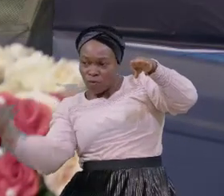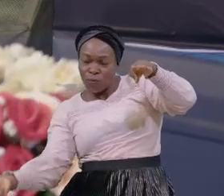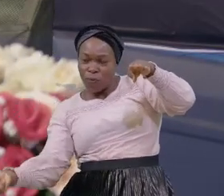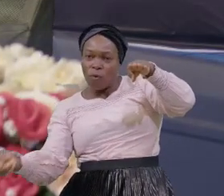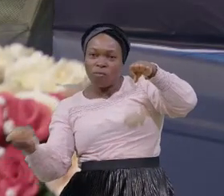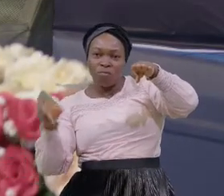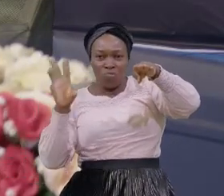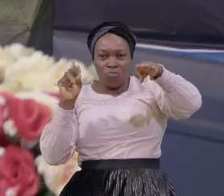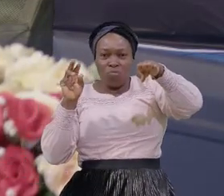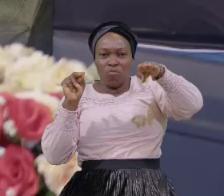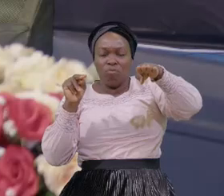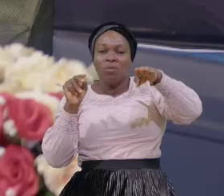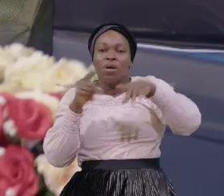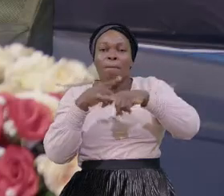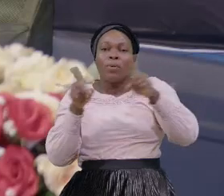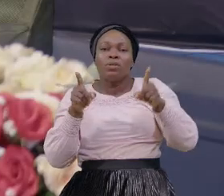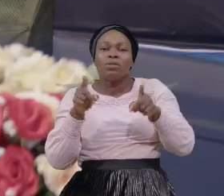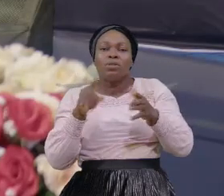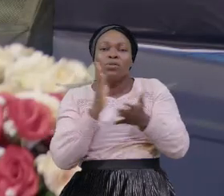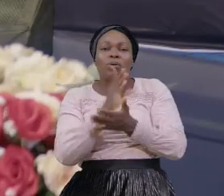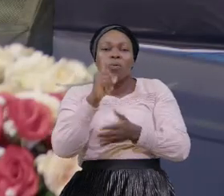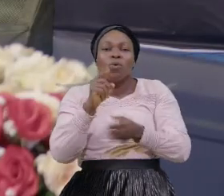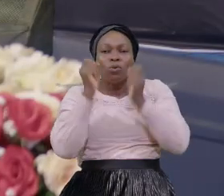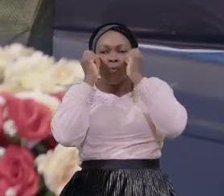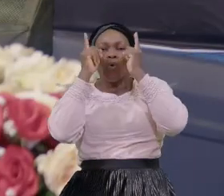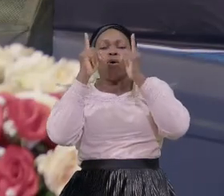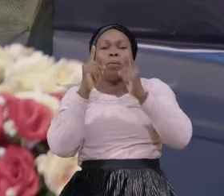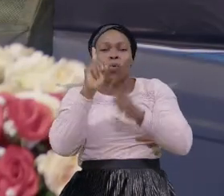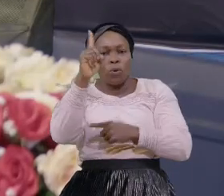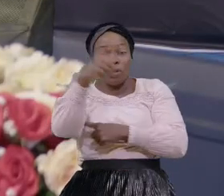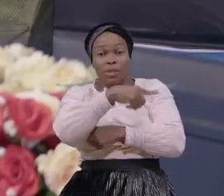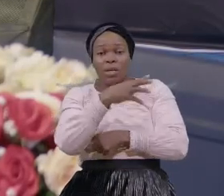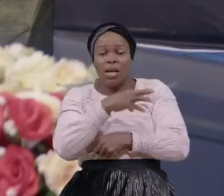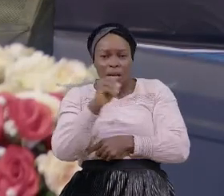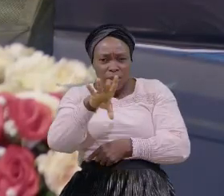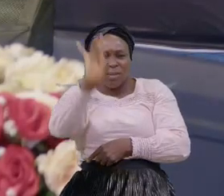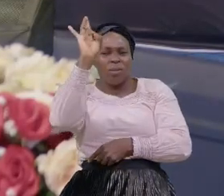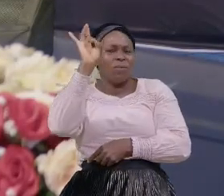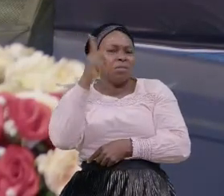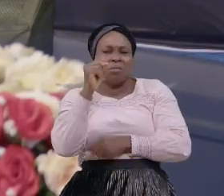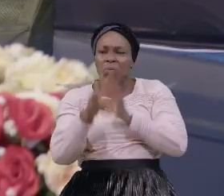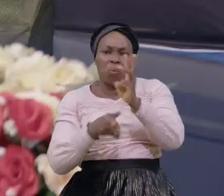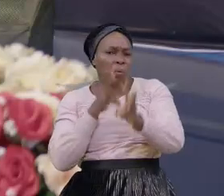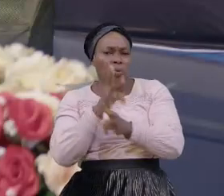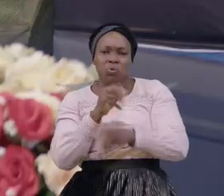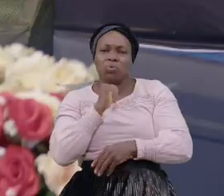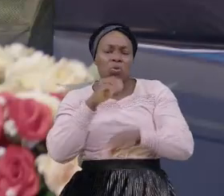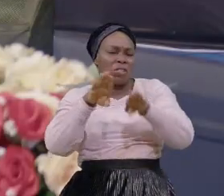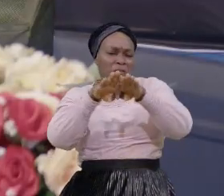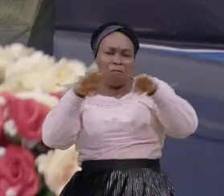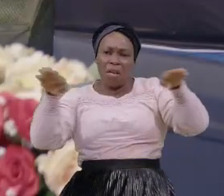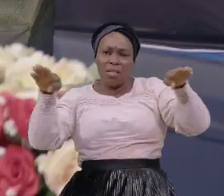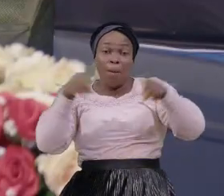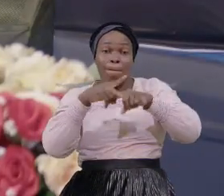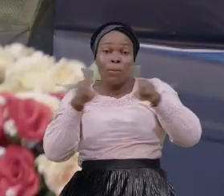and discovered the world is not flat. The world is round